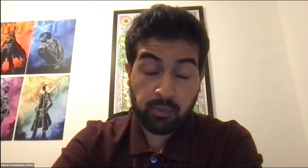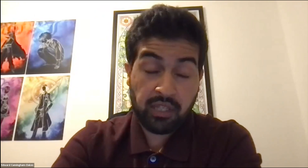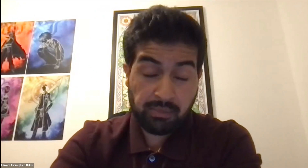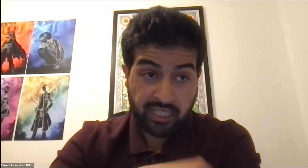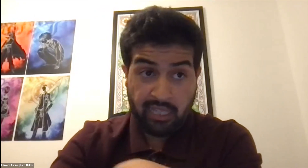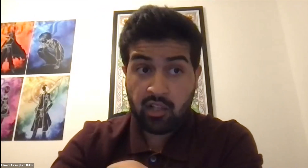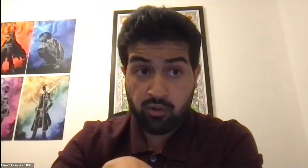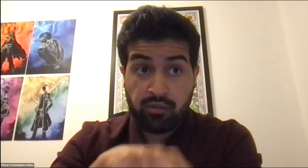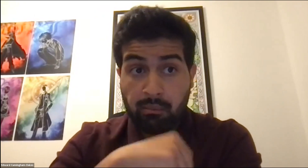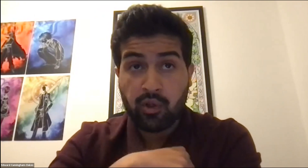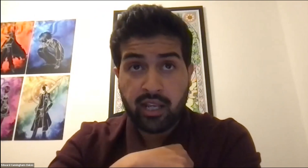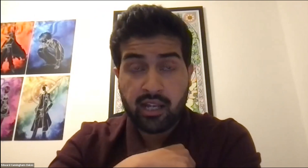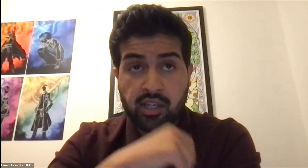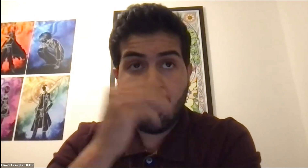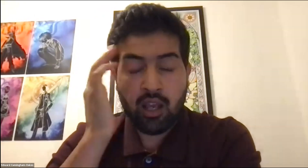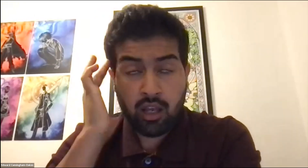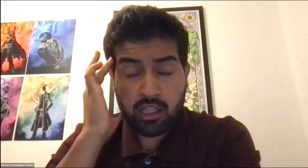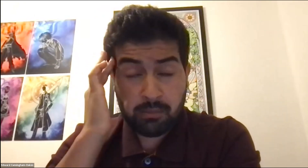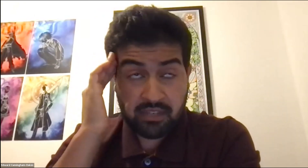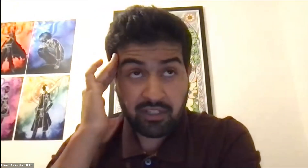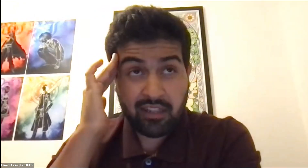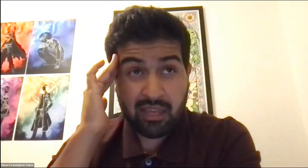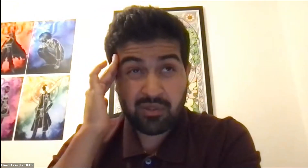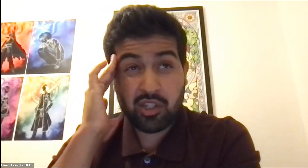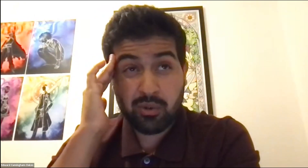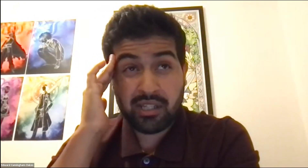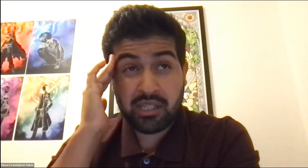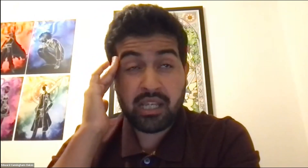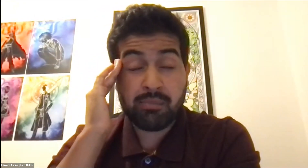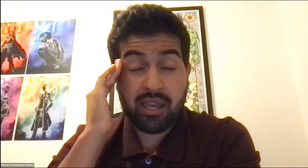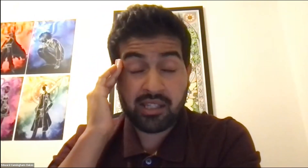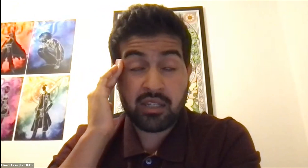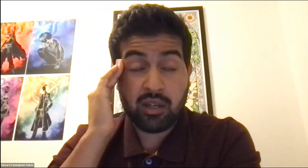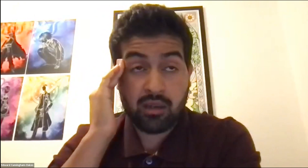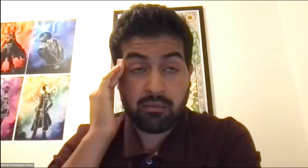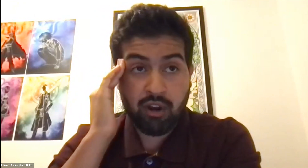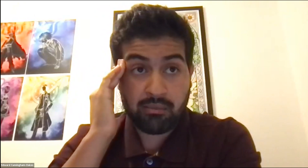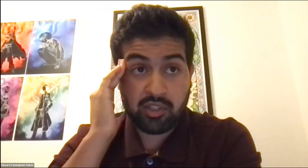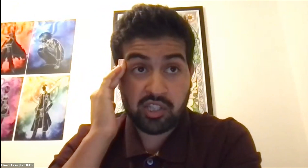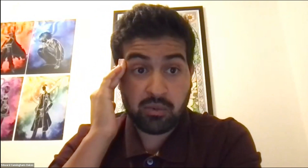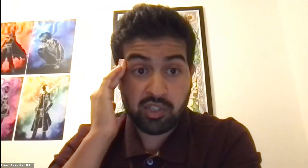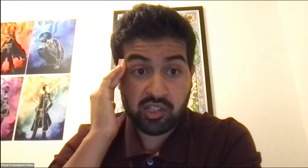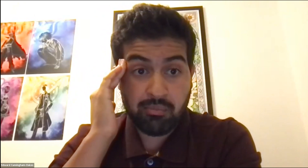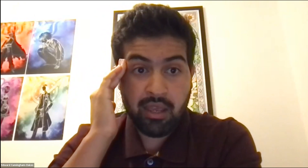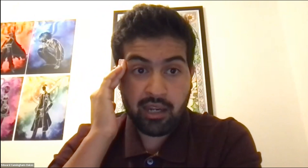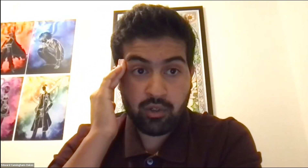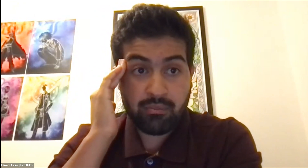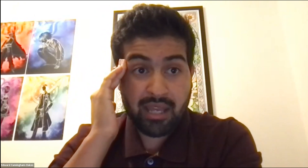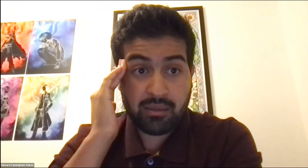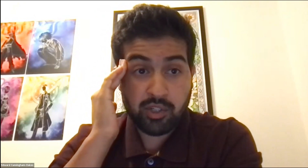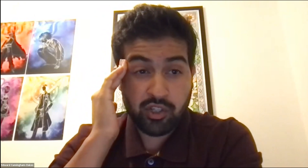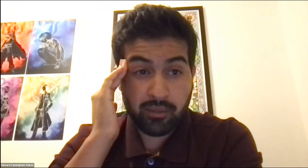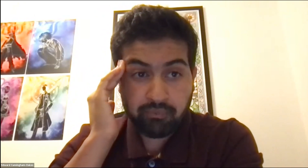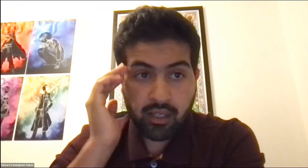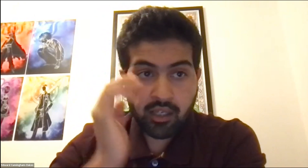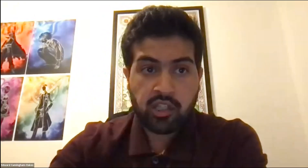into, with this particular algorithm I'm looking at, specifically 1,020 base pair fragments of sequences, and it will compare